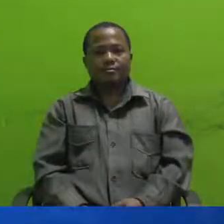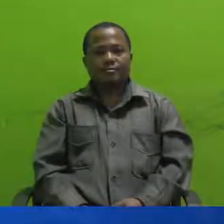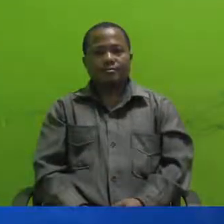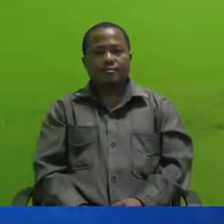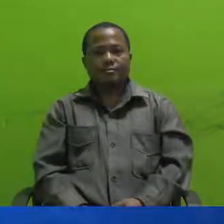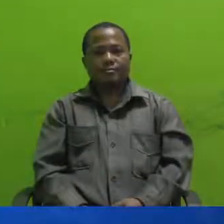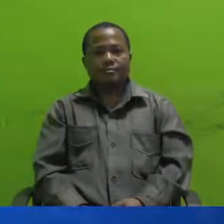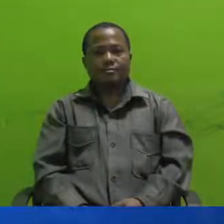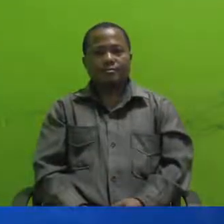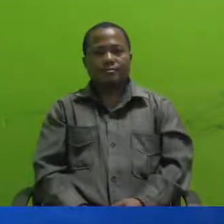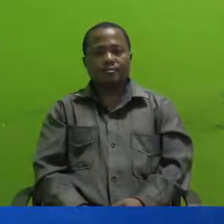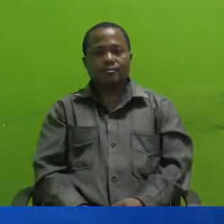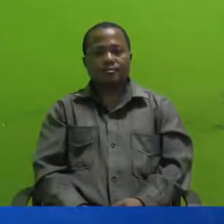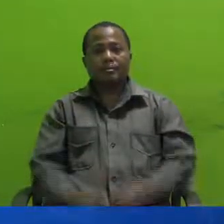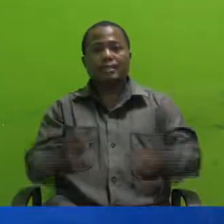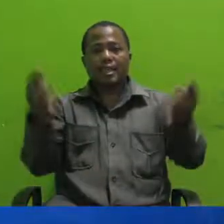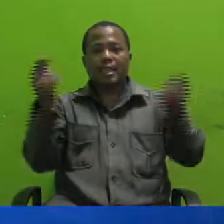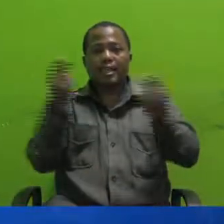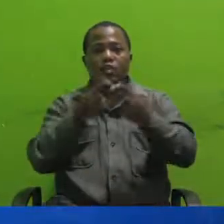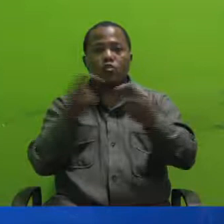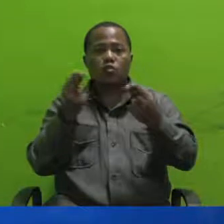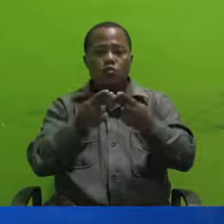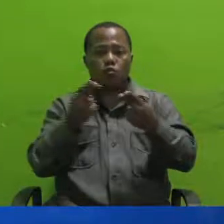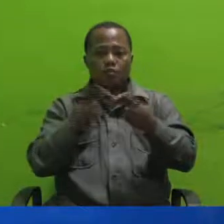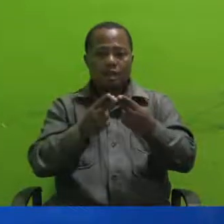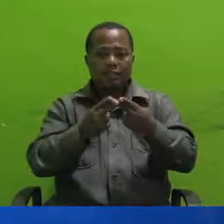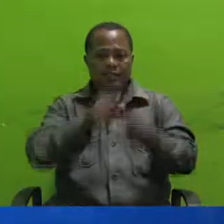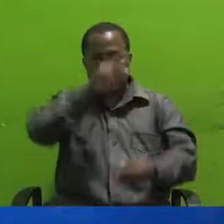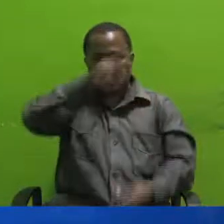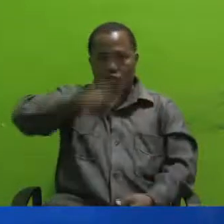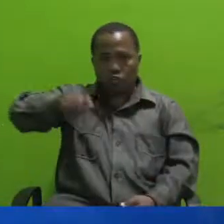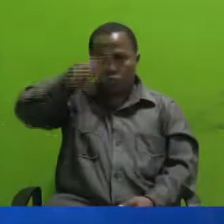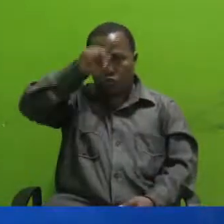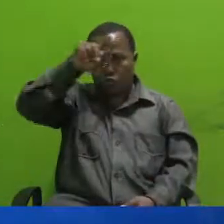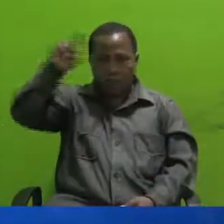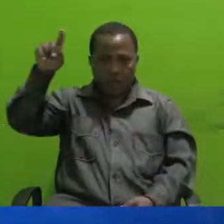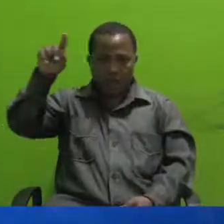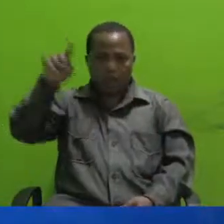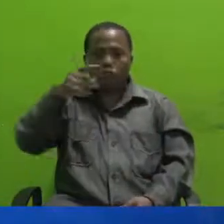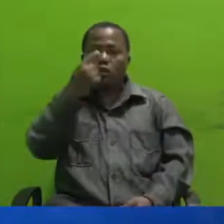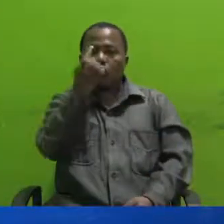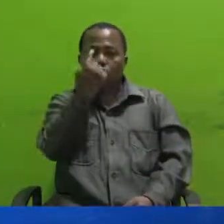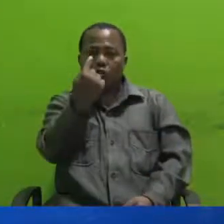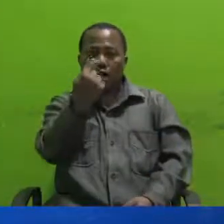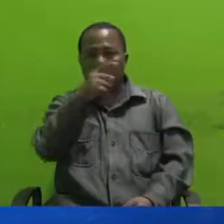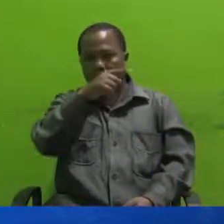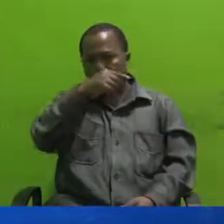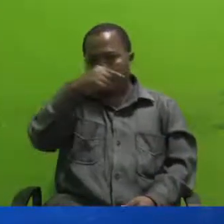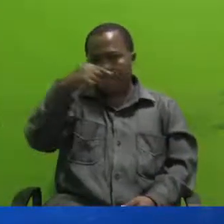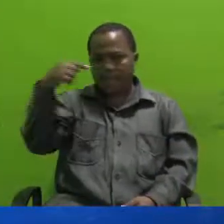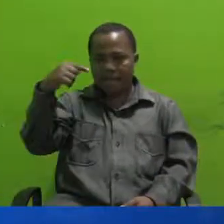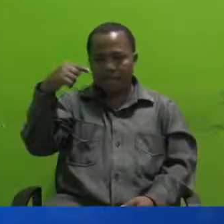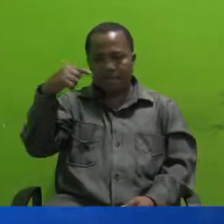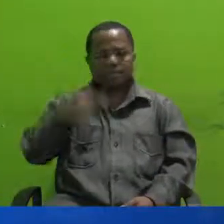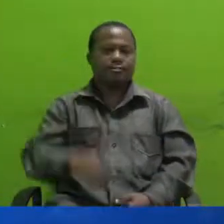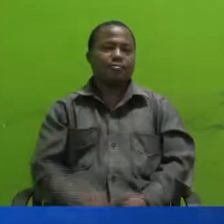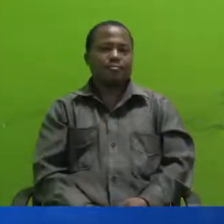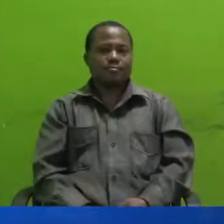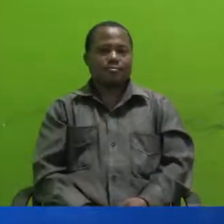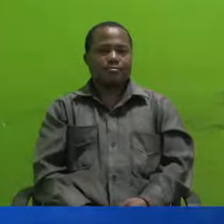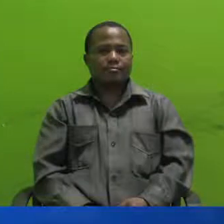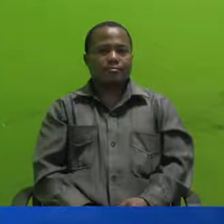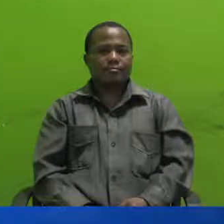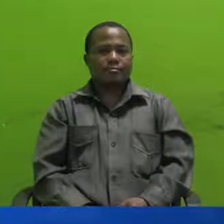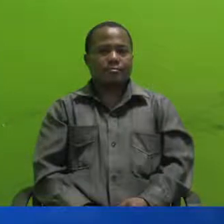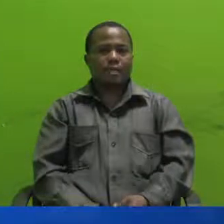sine of angle A, going to be equal to square root of 1 minus, remember this is